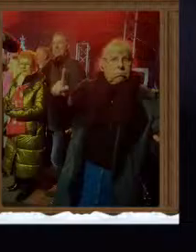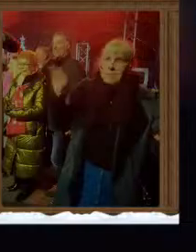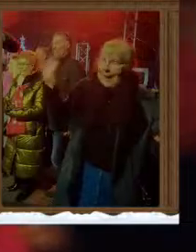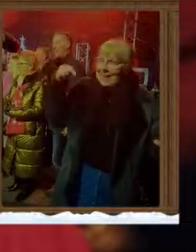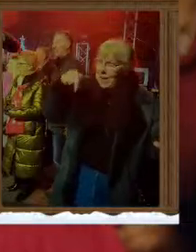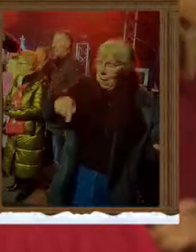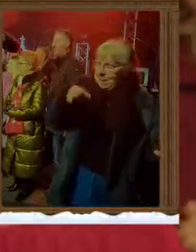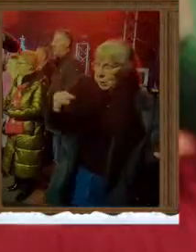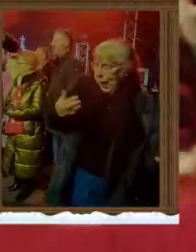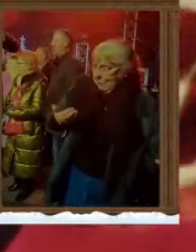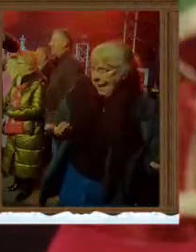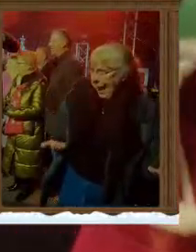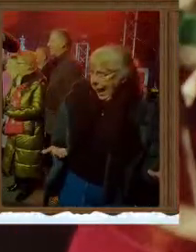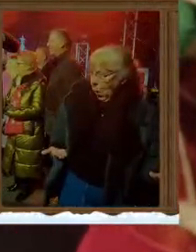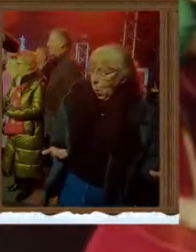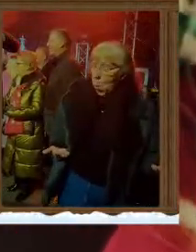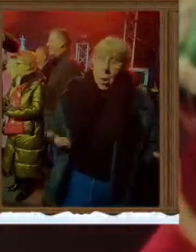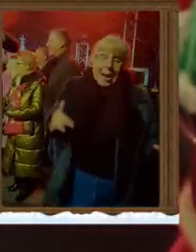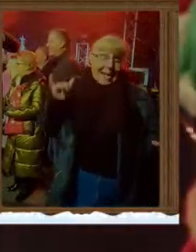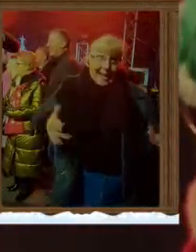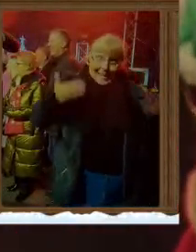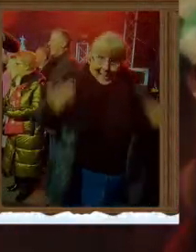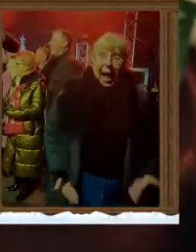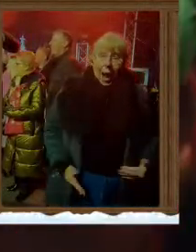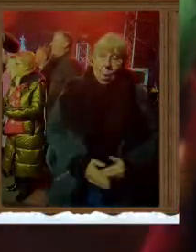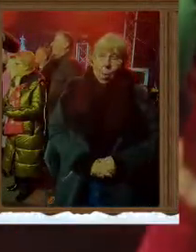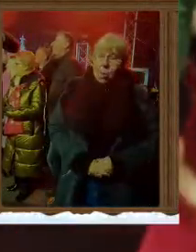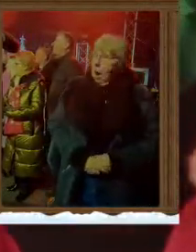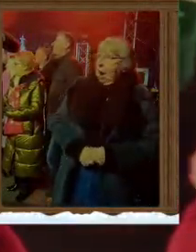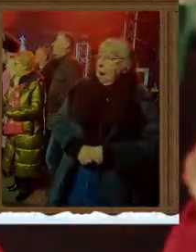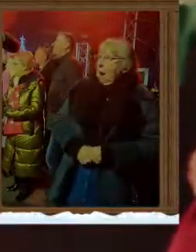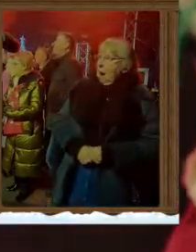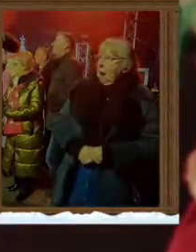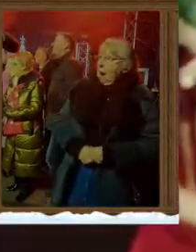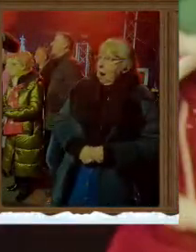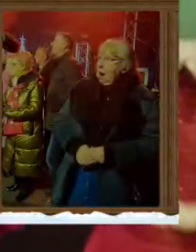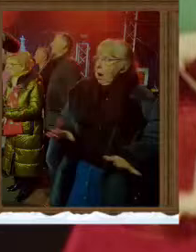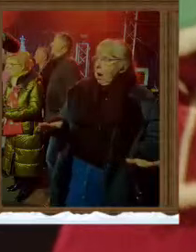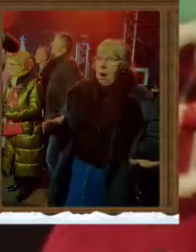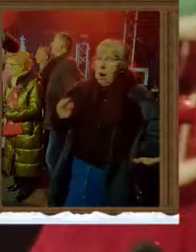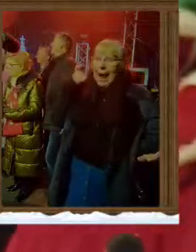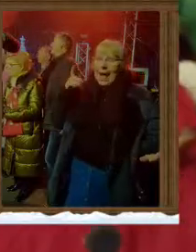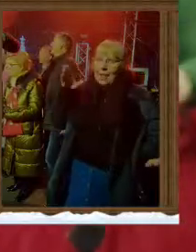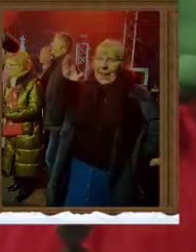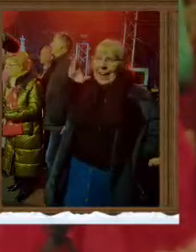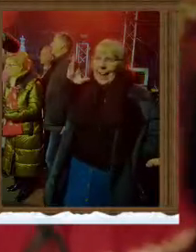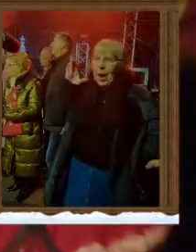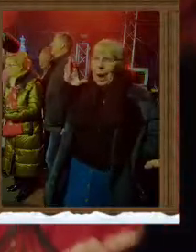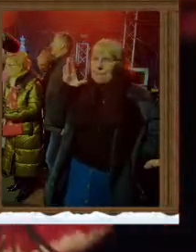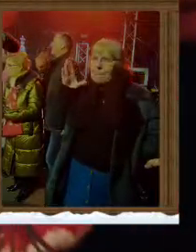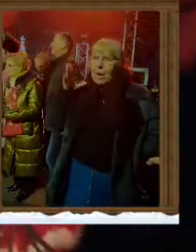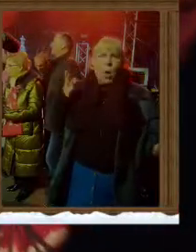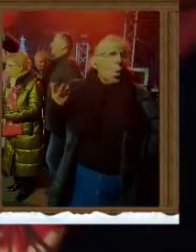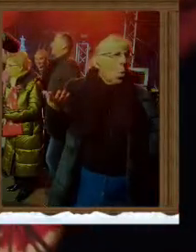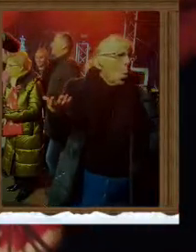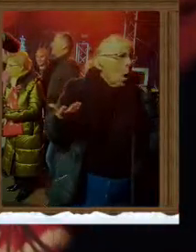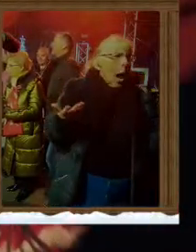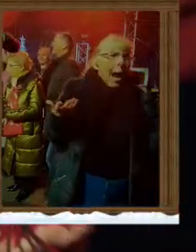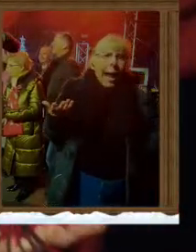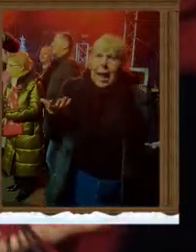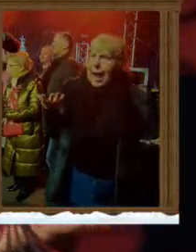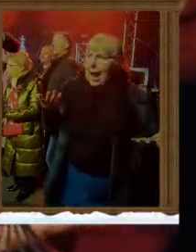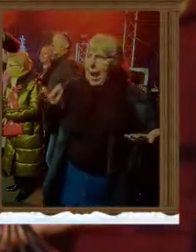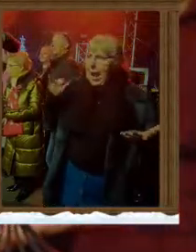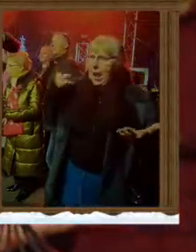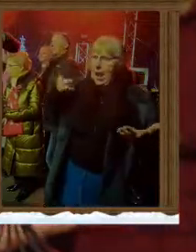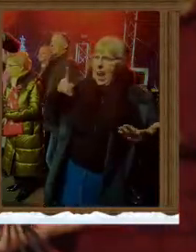coming to town, like now? Like right now. I think I hear him. Where? Did you hear that? In that